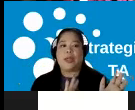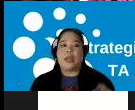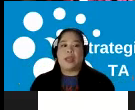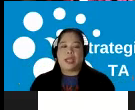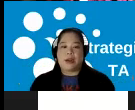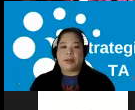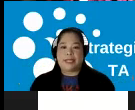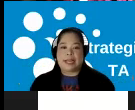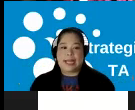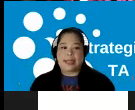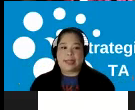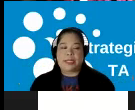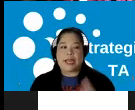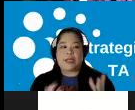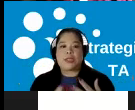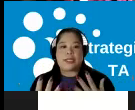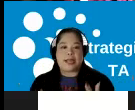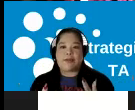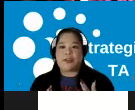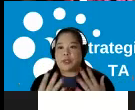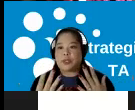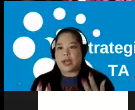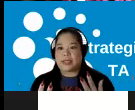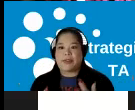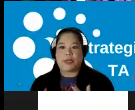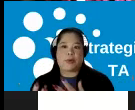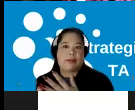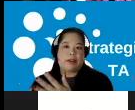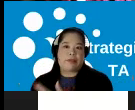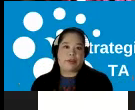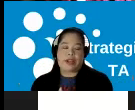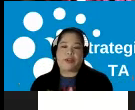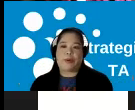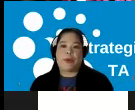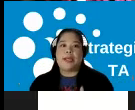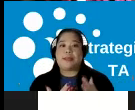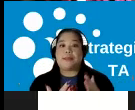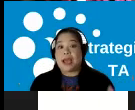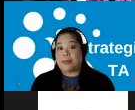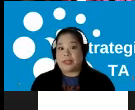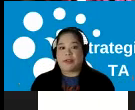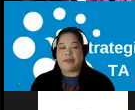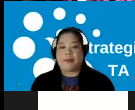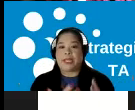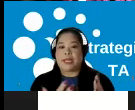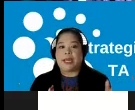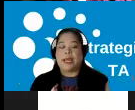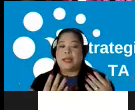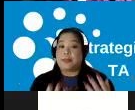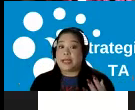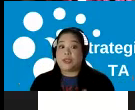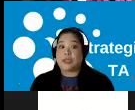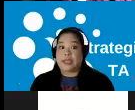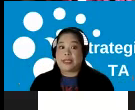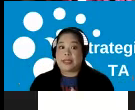people, but it's like the potential is there if you're stressed, if you don't have enough food, if something happens in your family, like